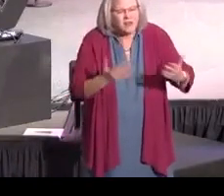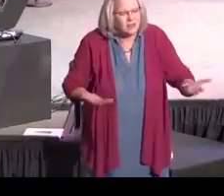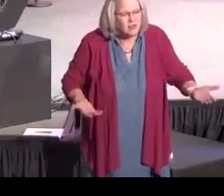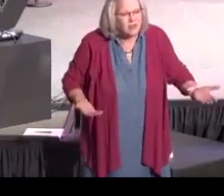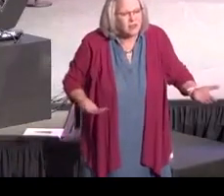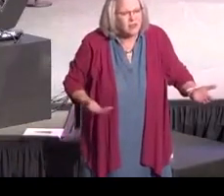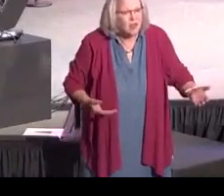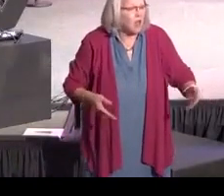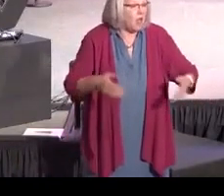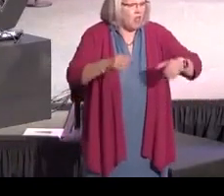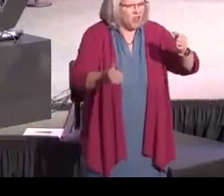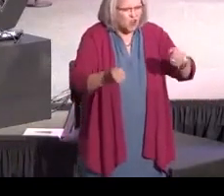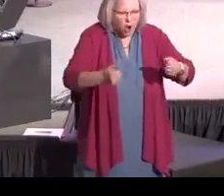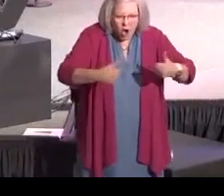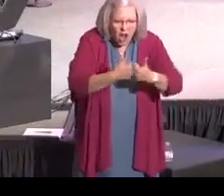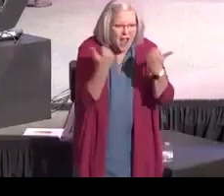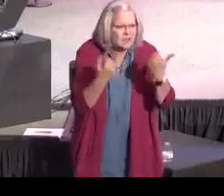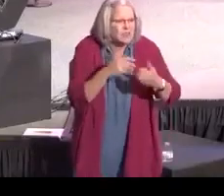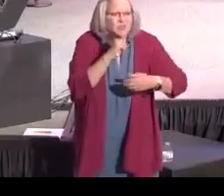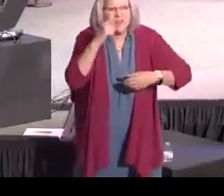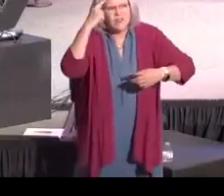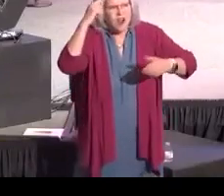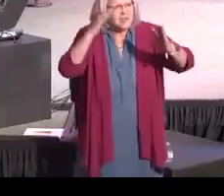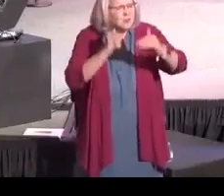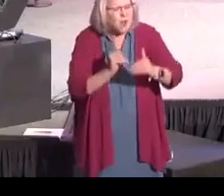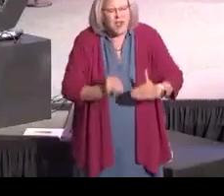The car accident that you didn't expect.